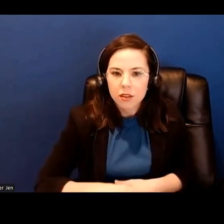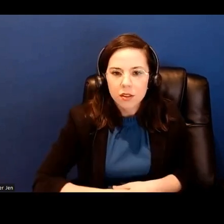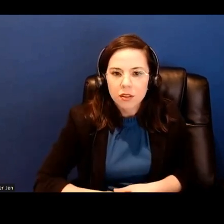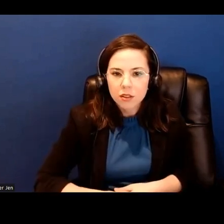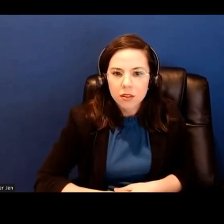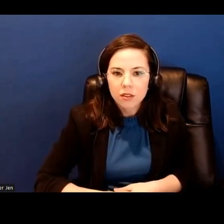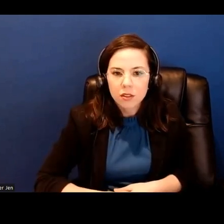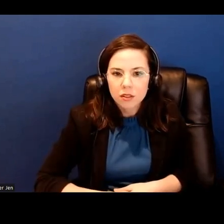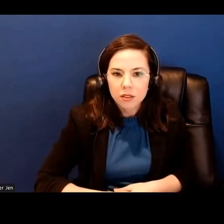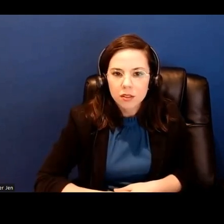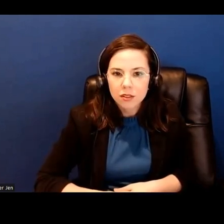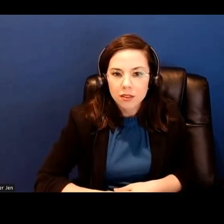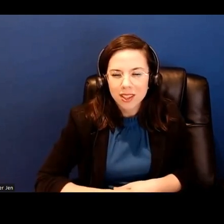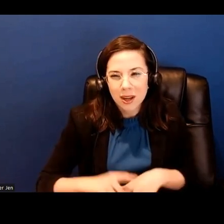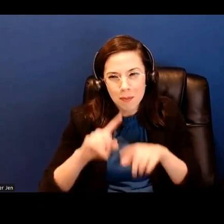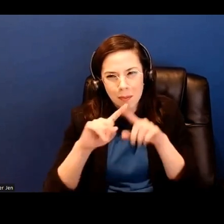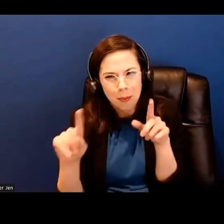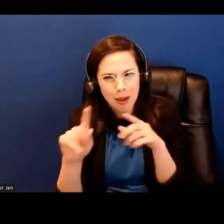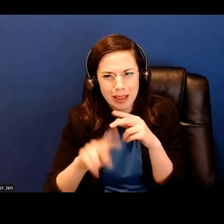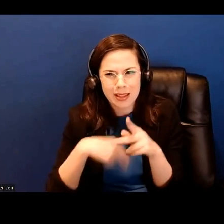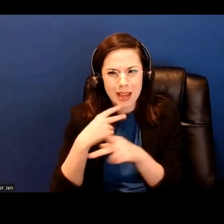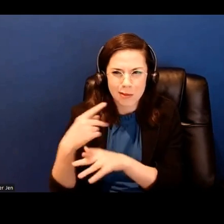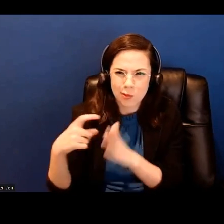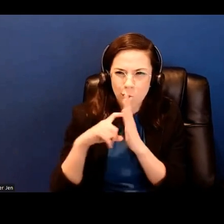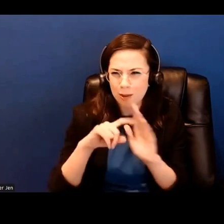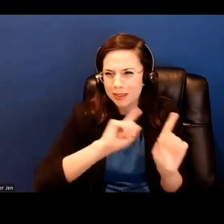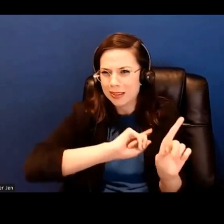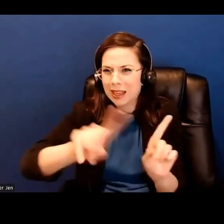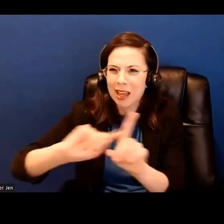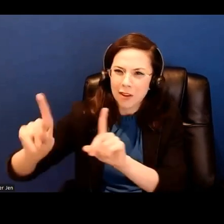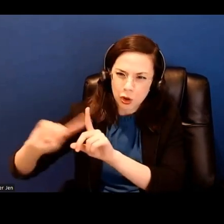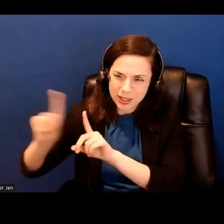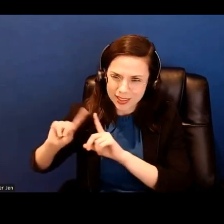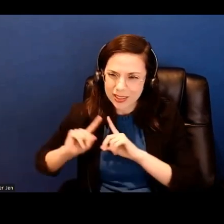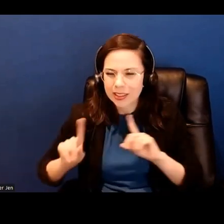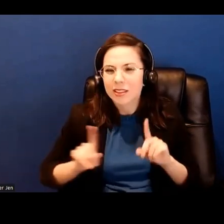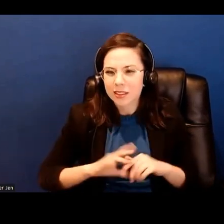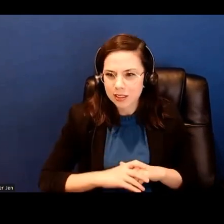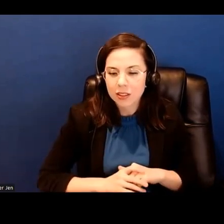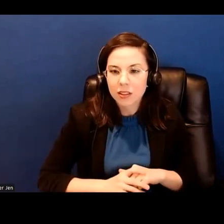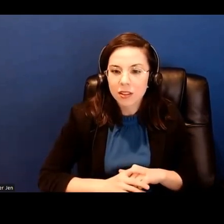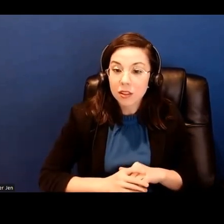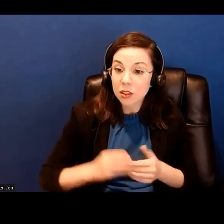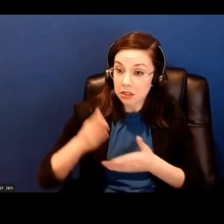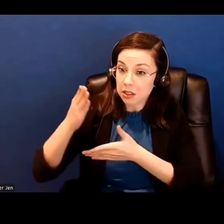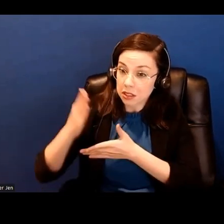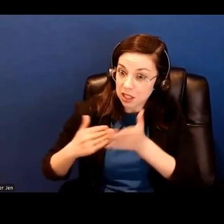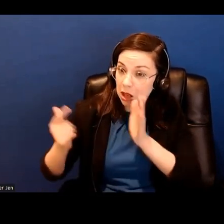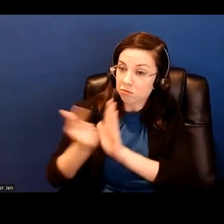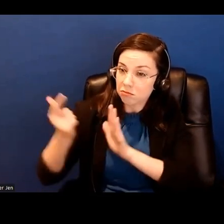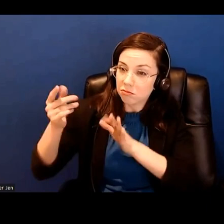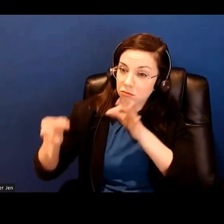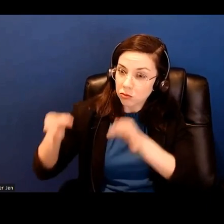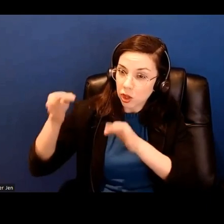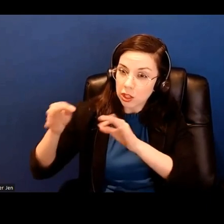at various stages of mandating. Let me say that. There are various ways of mandating. Some of those are through the criminal system, some of those are